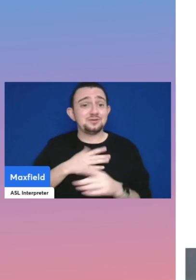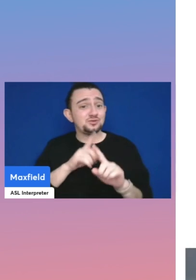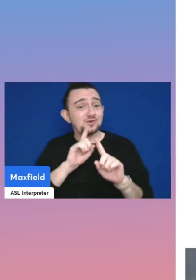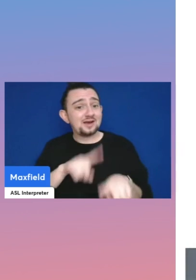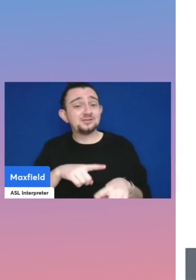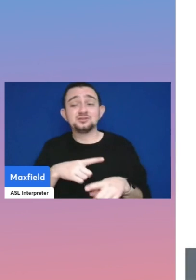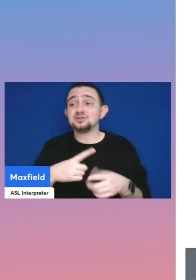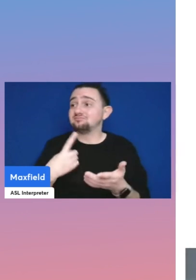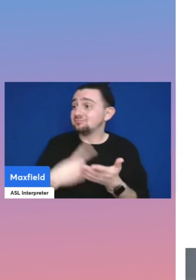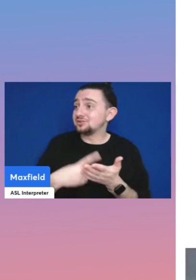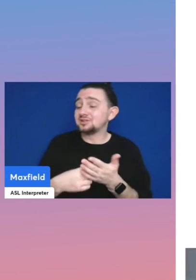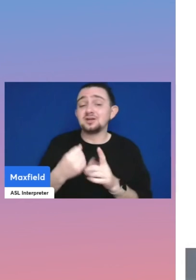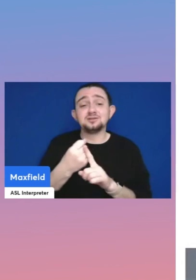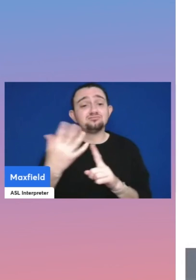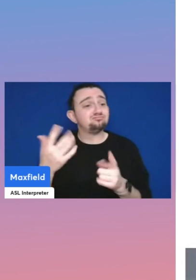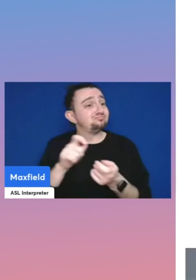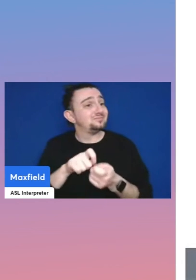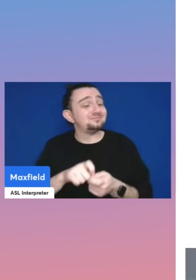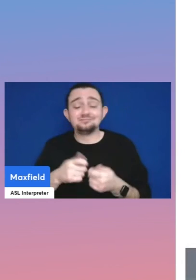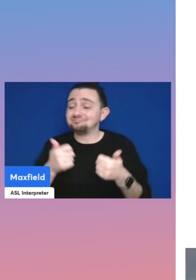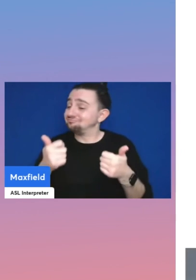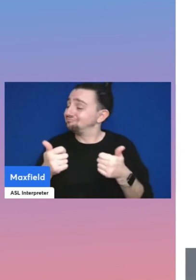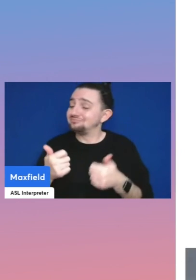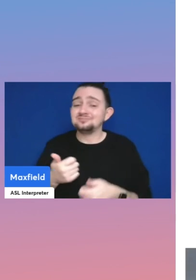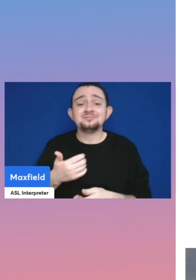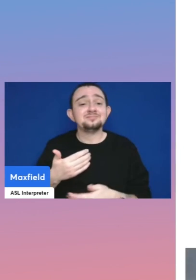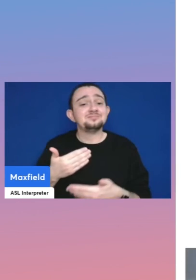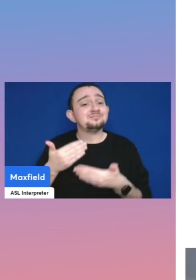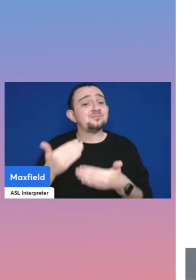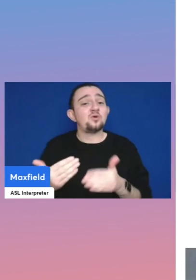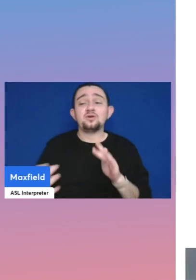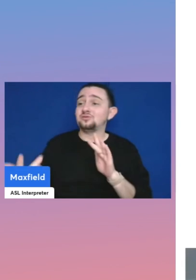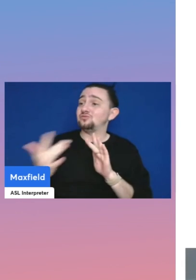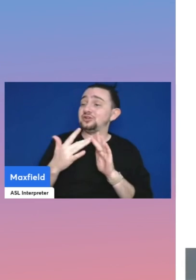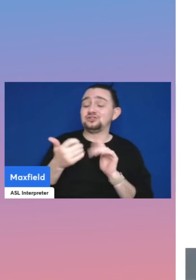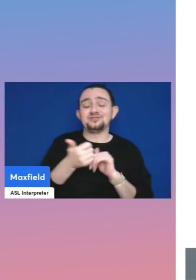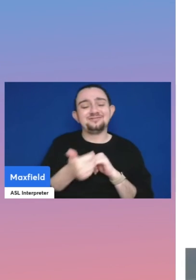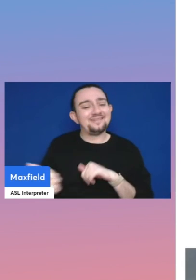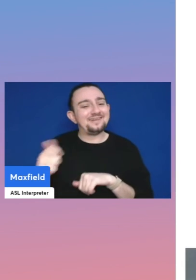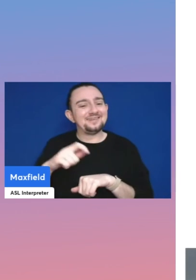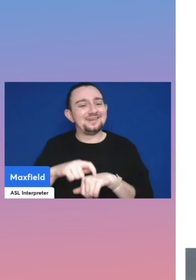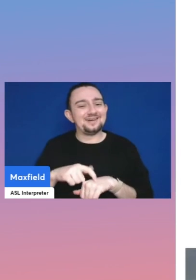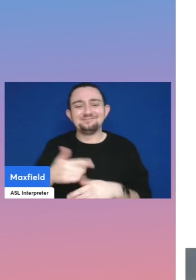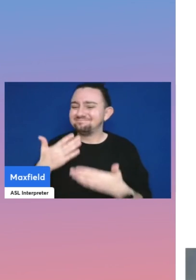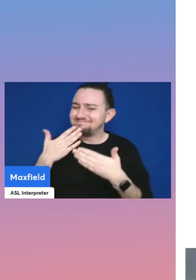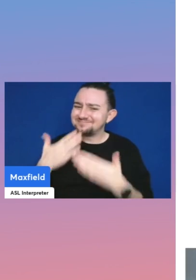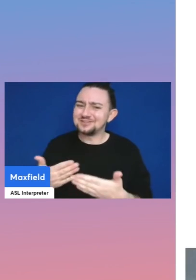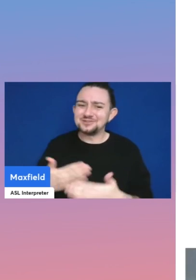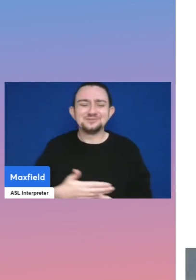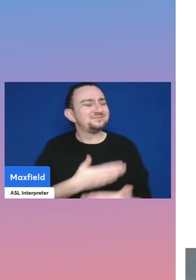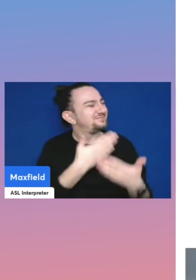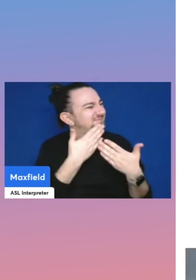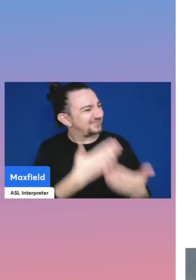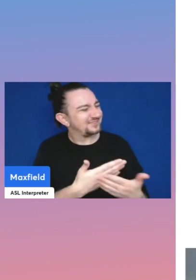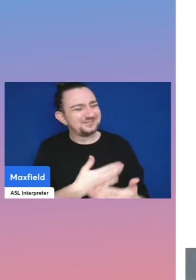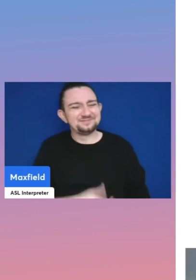more detail. Please feel free to reach out anytime. Thank you. Thank you.